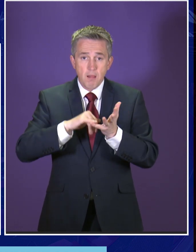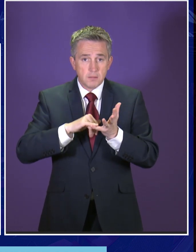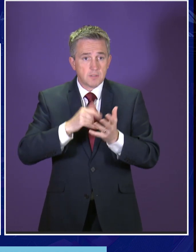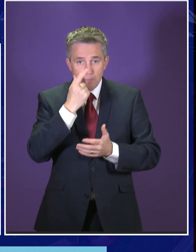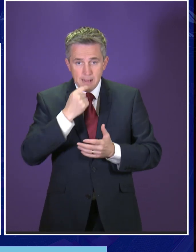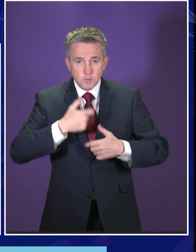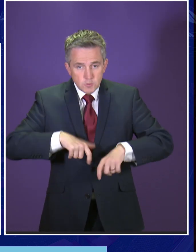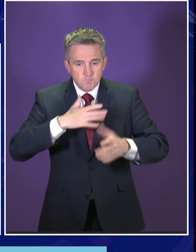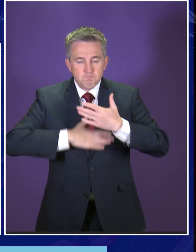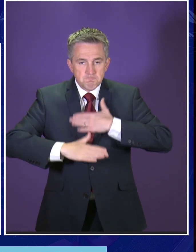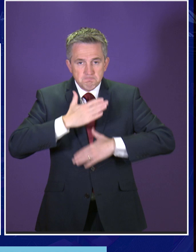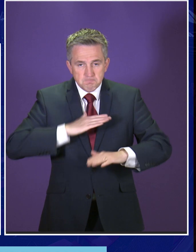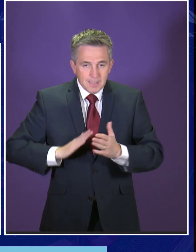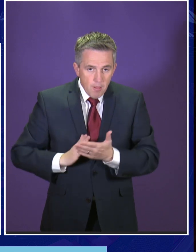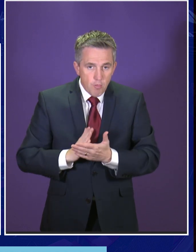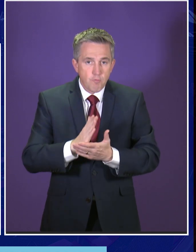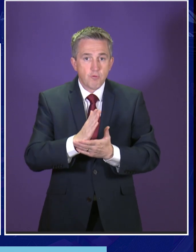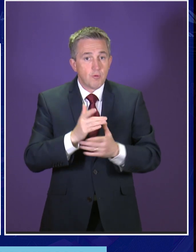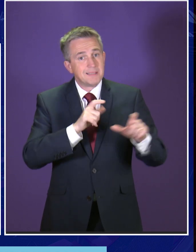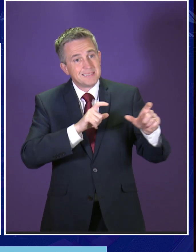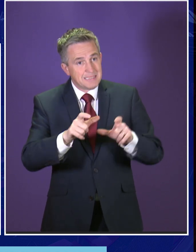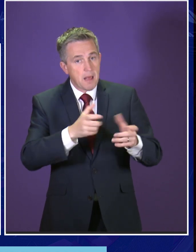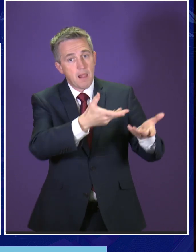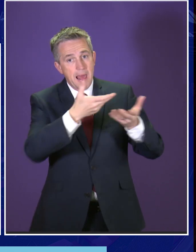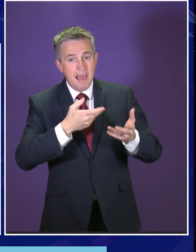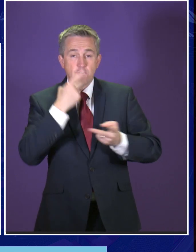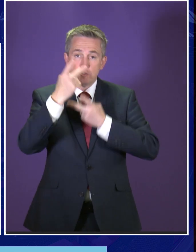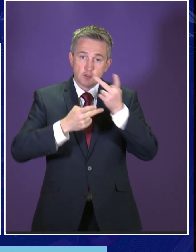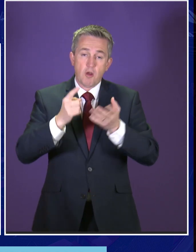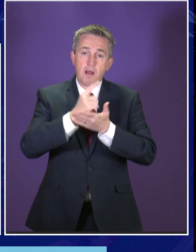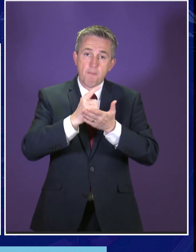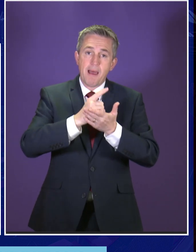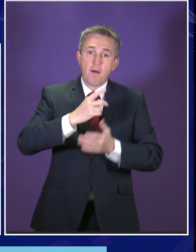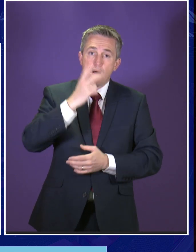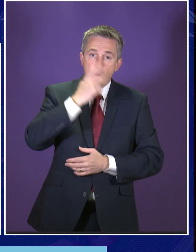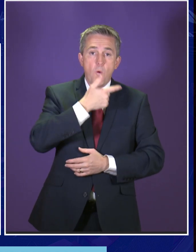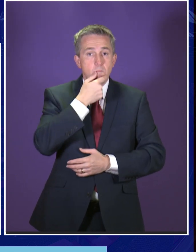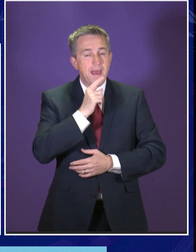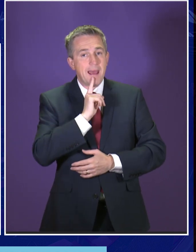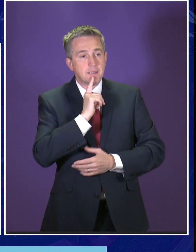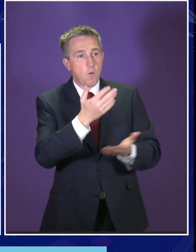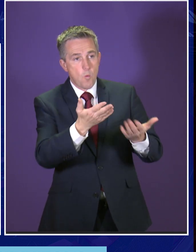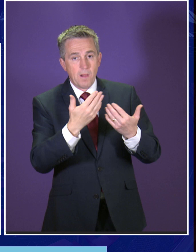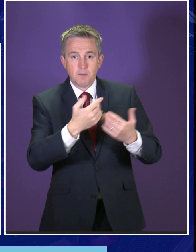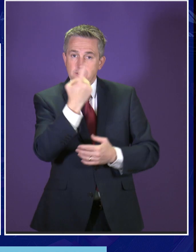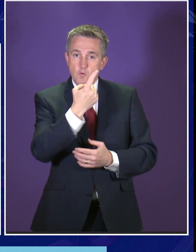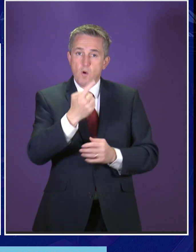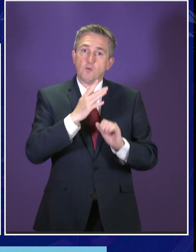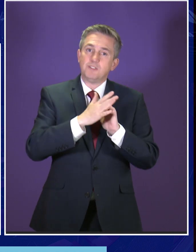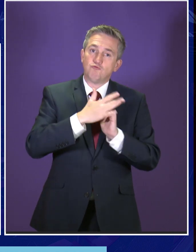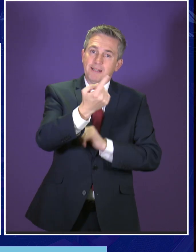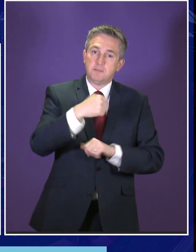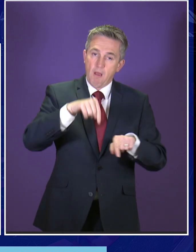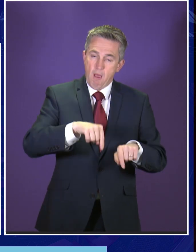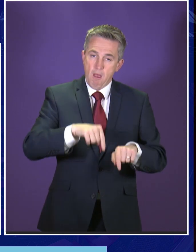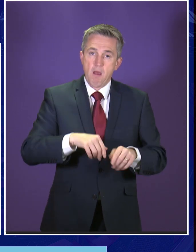my family down through the ages a timeless song about an old man welcoming in a stranger. That through a continuity